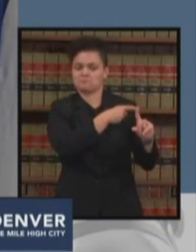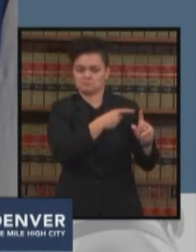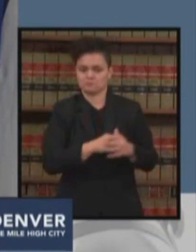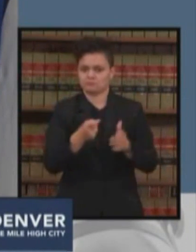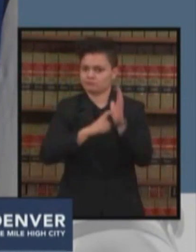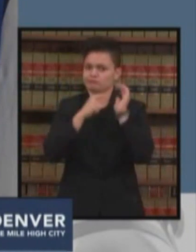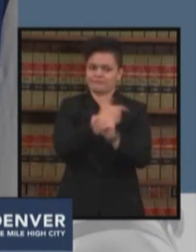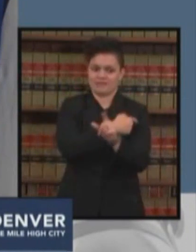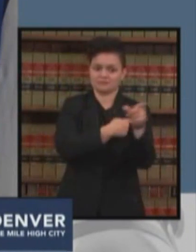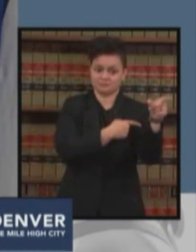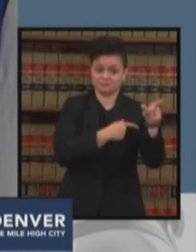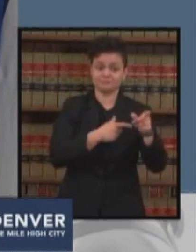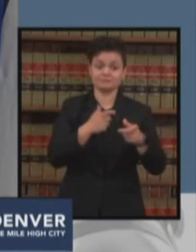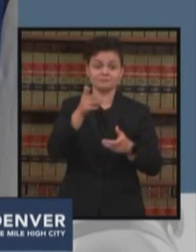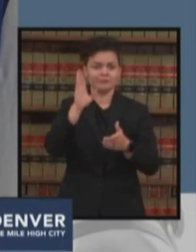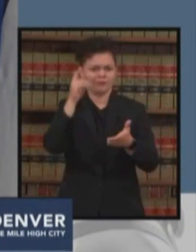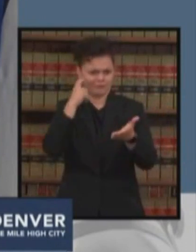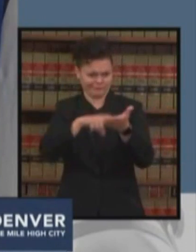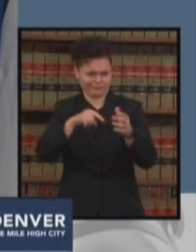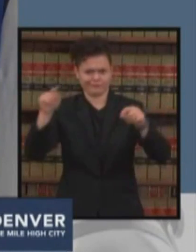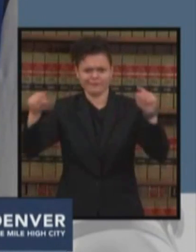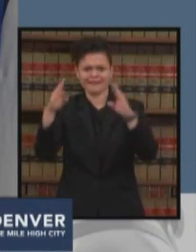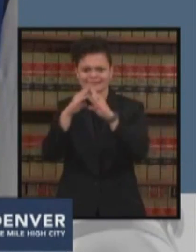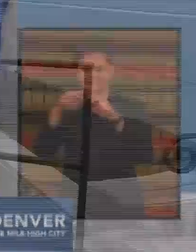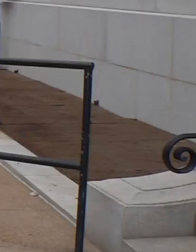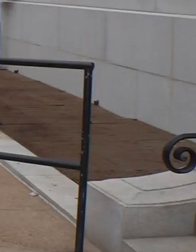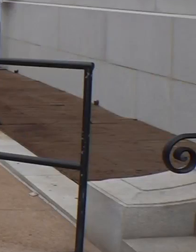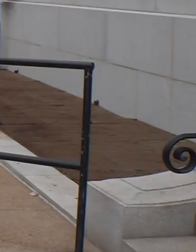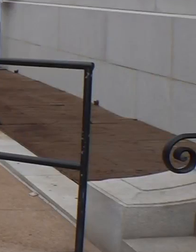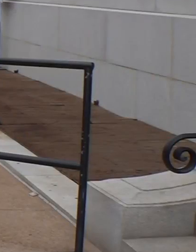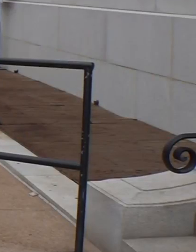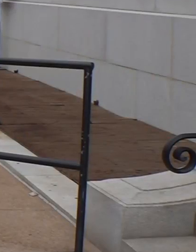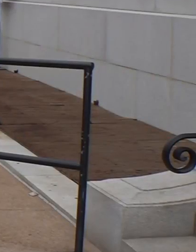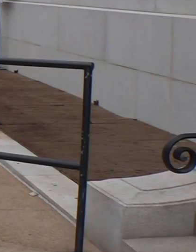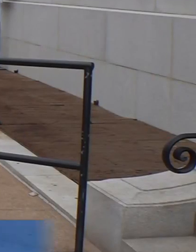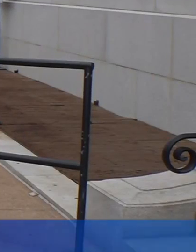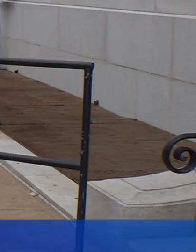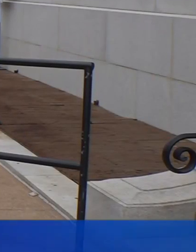employees, municipal employees, and then those contractors that work with them.